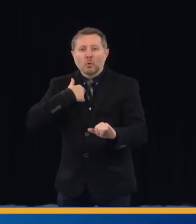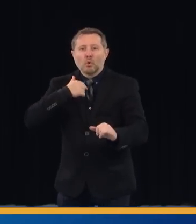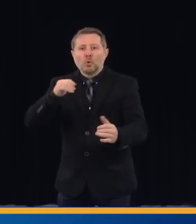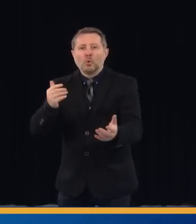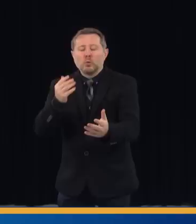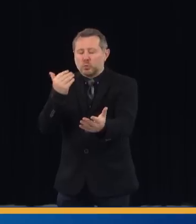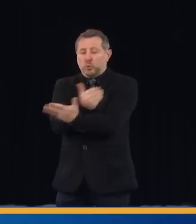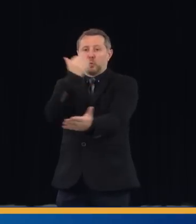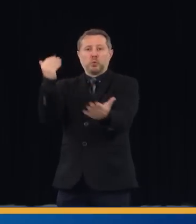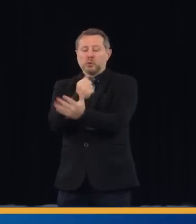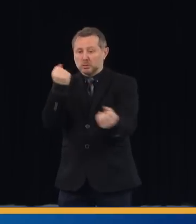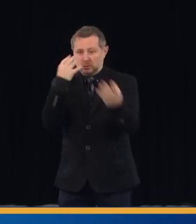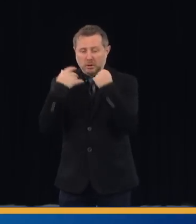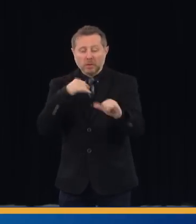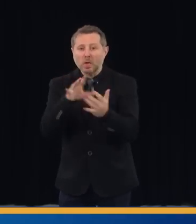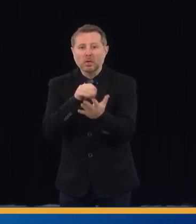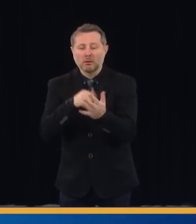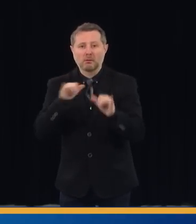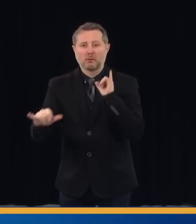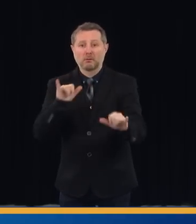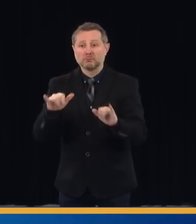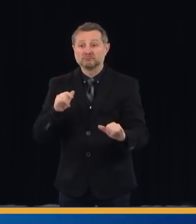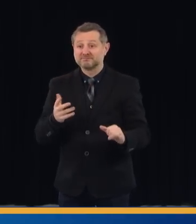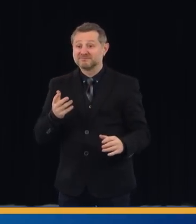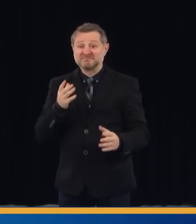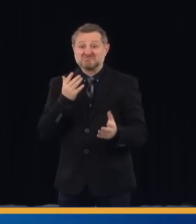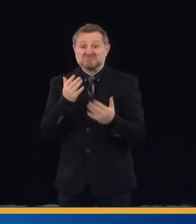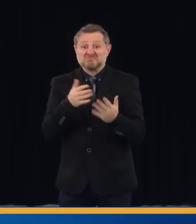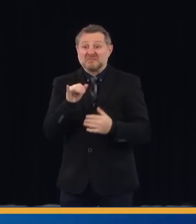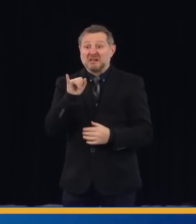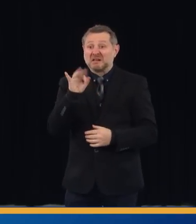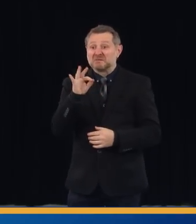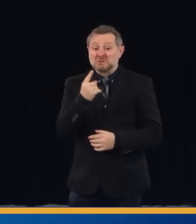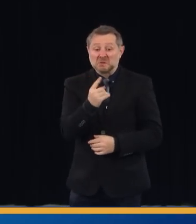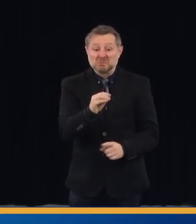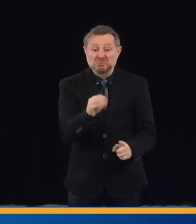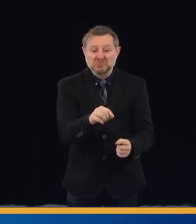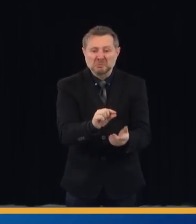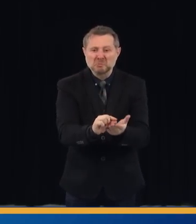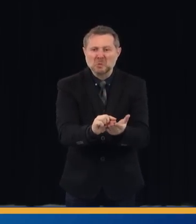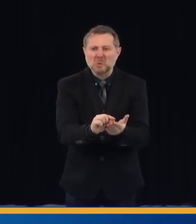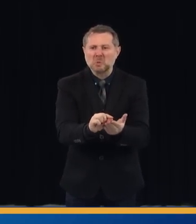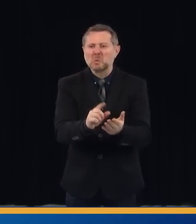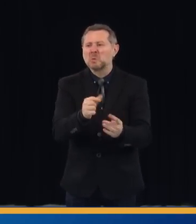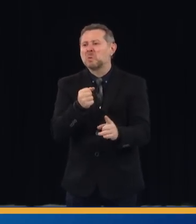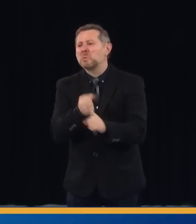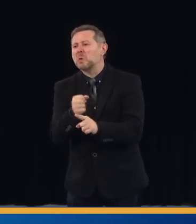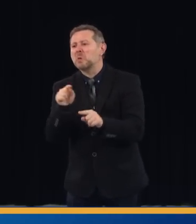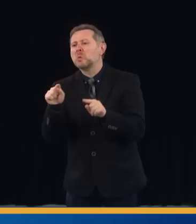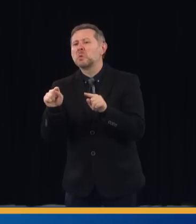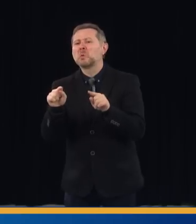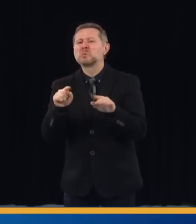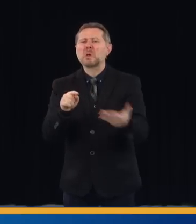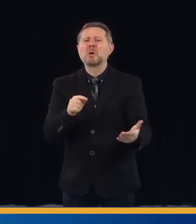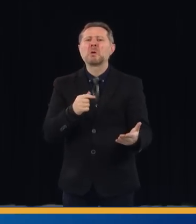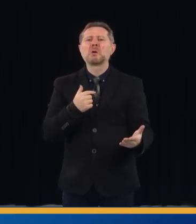We still don't know. And even if there's just a 1%, 2% chance, it's